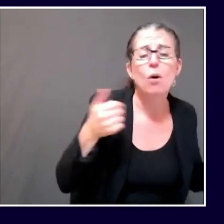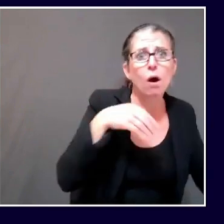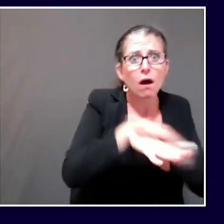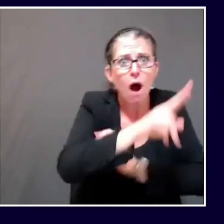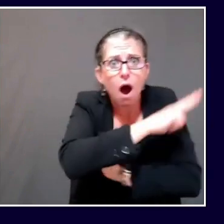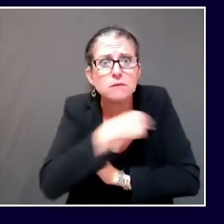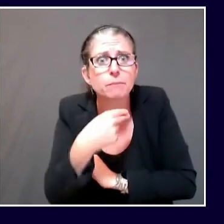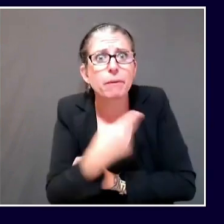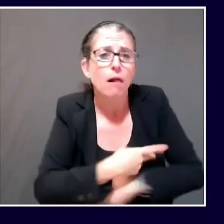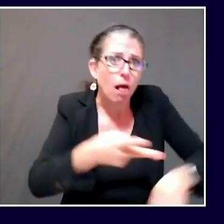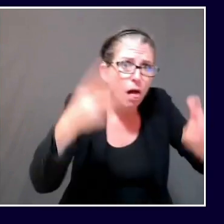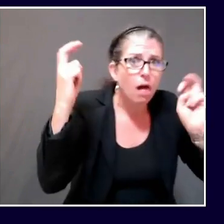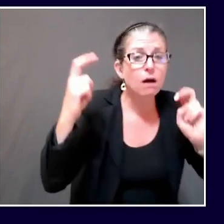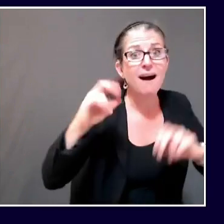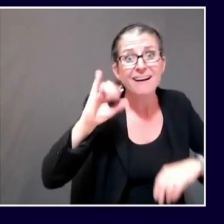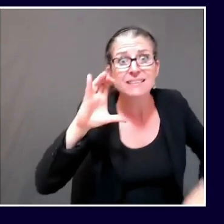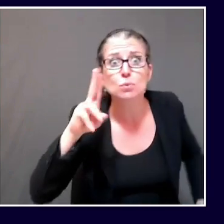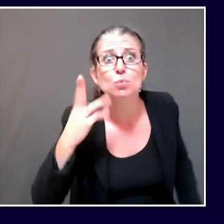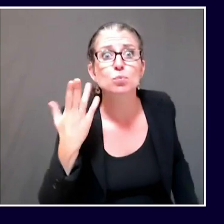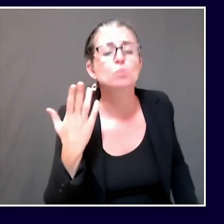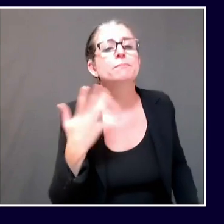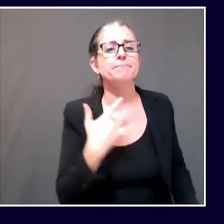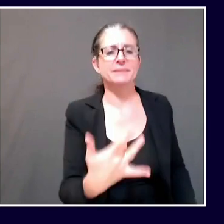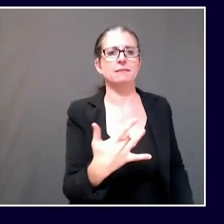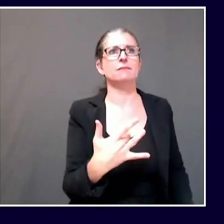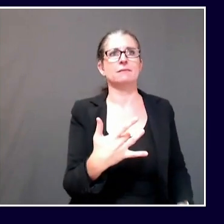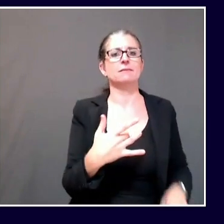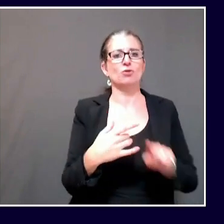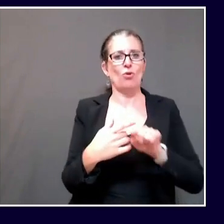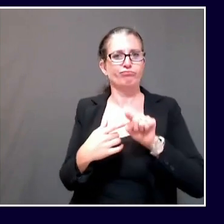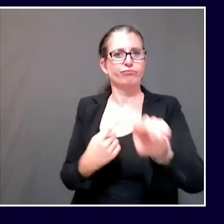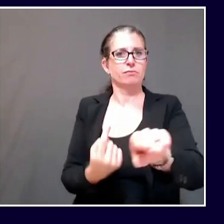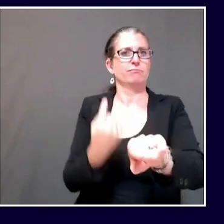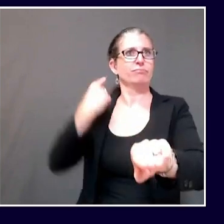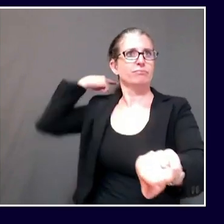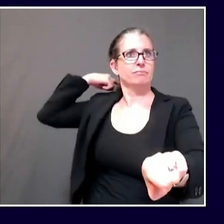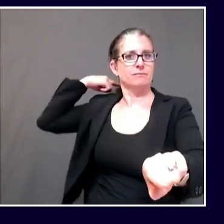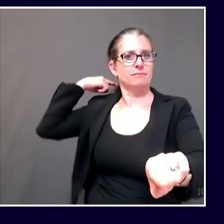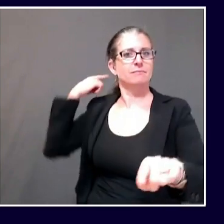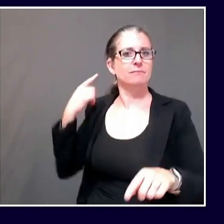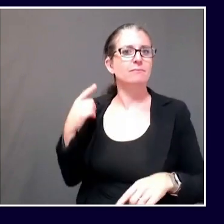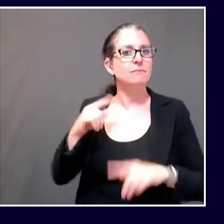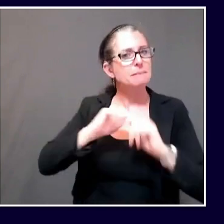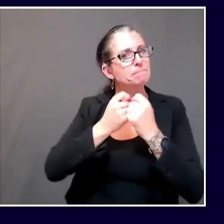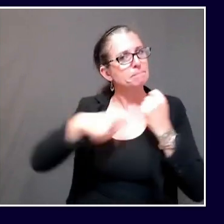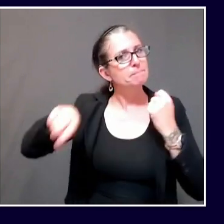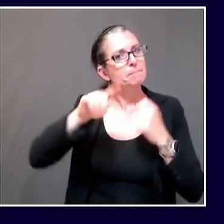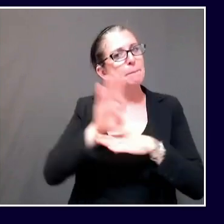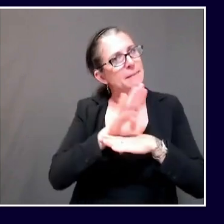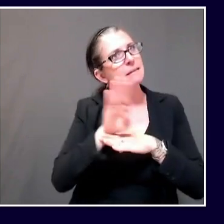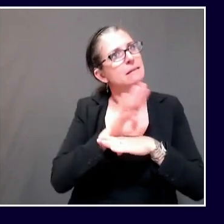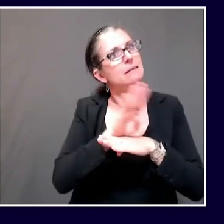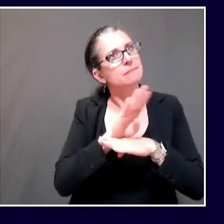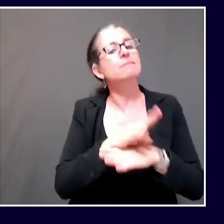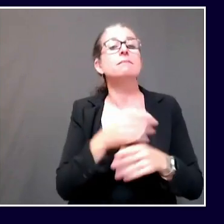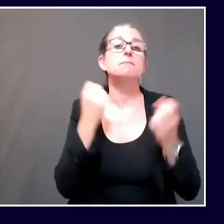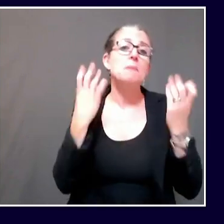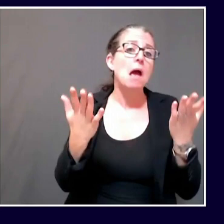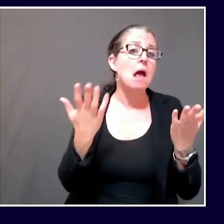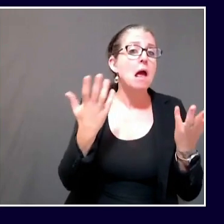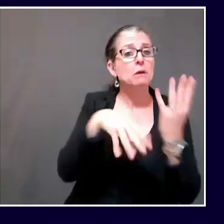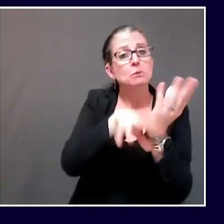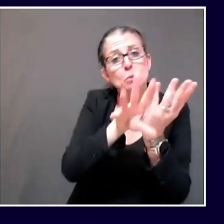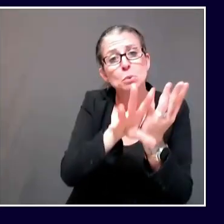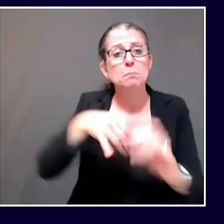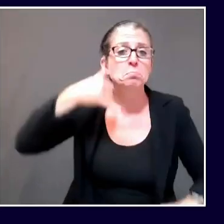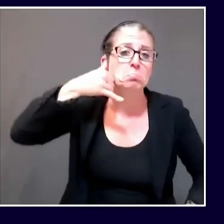to compare notes multiple times per day, multiple times per week, to try to identify these outbreak situations.